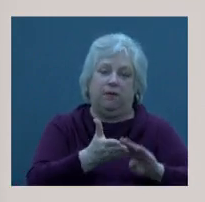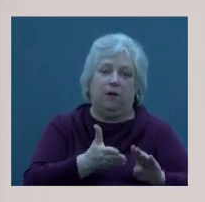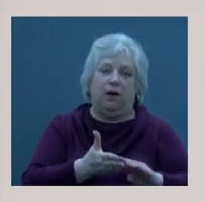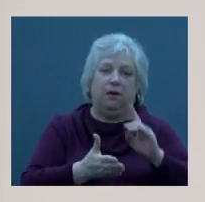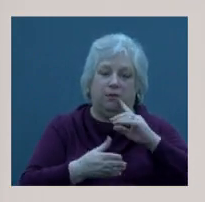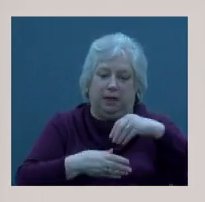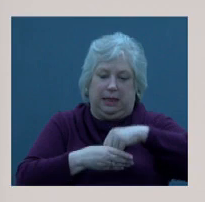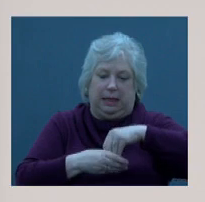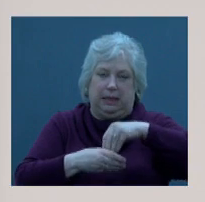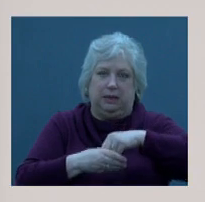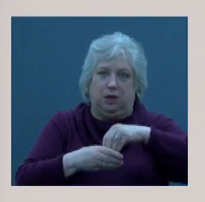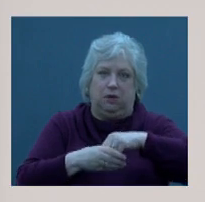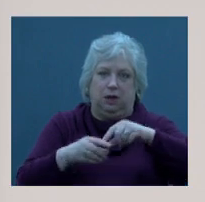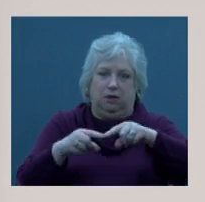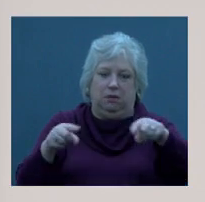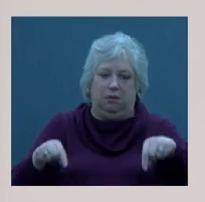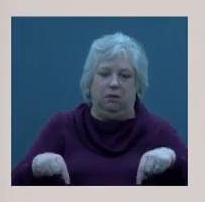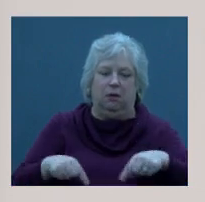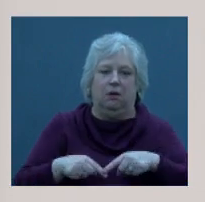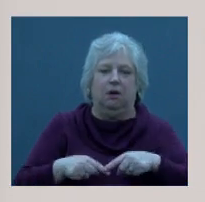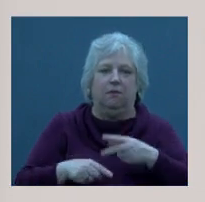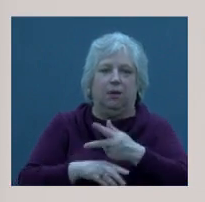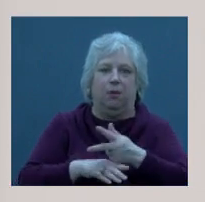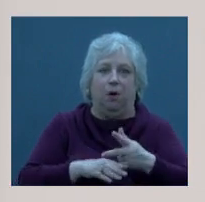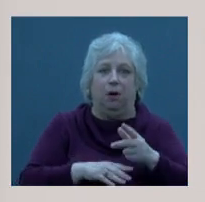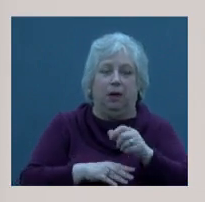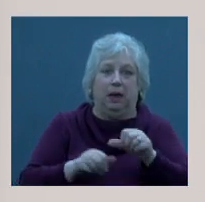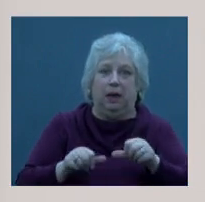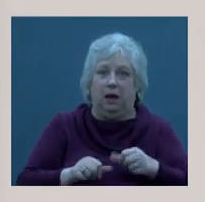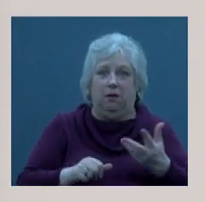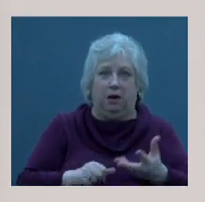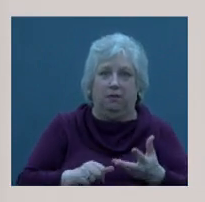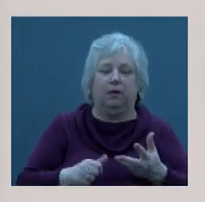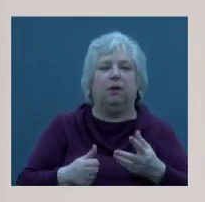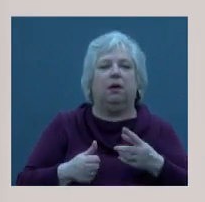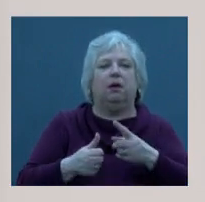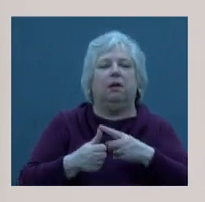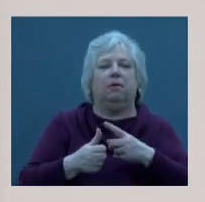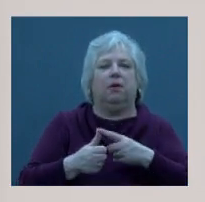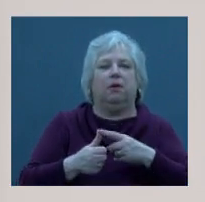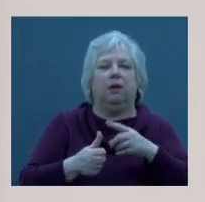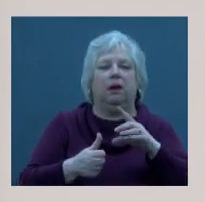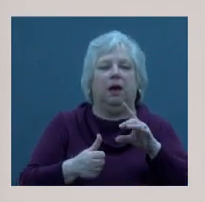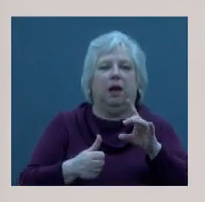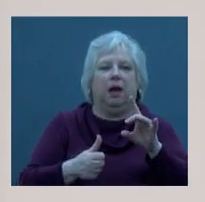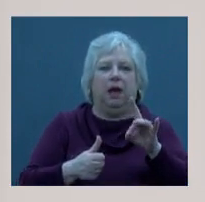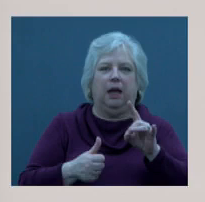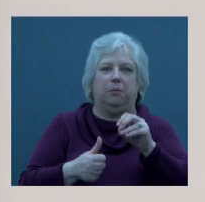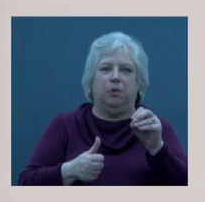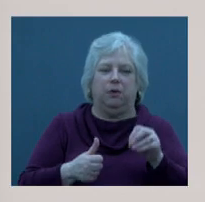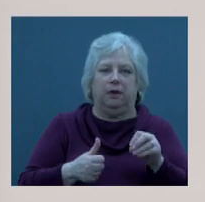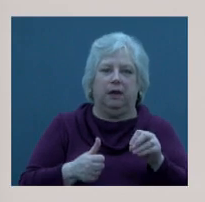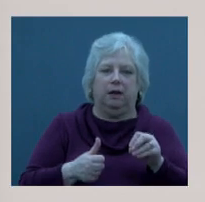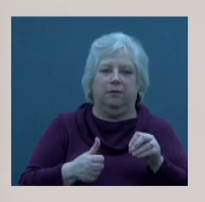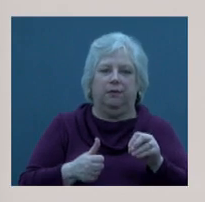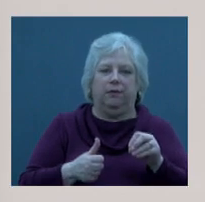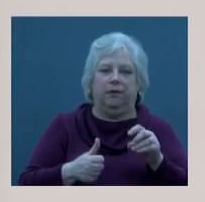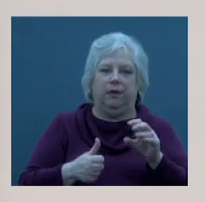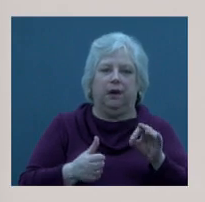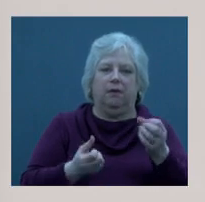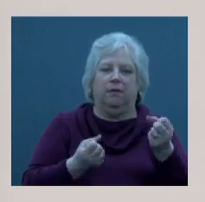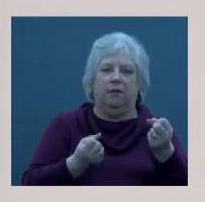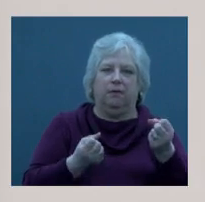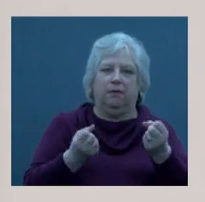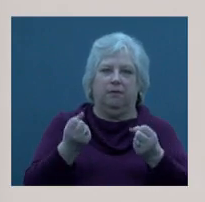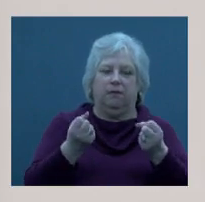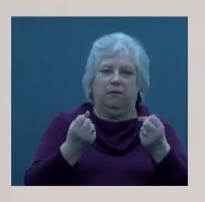the interior of the parking area. The requirement is for 8% of the